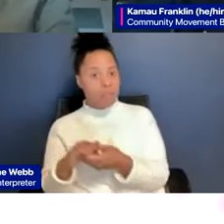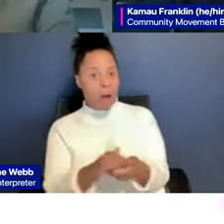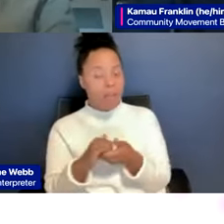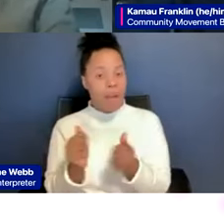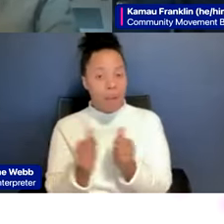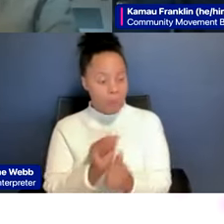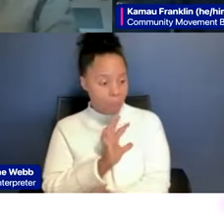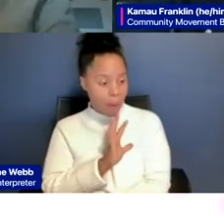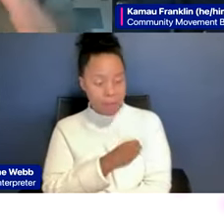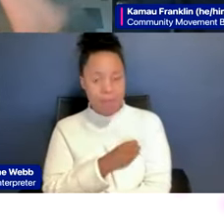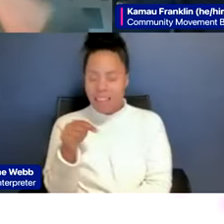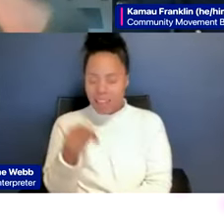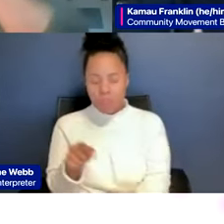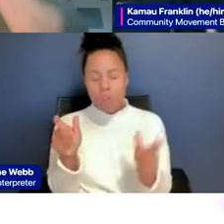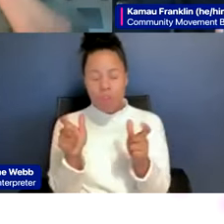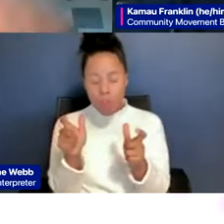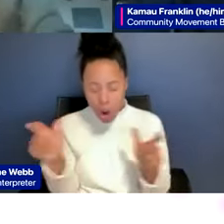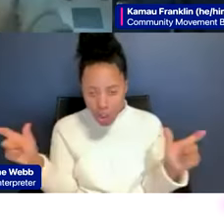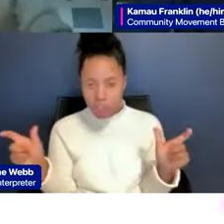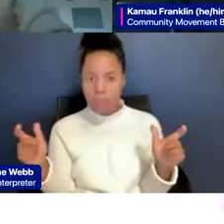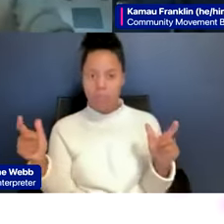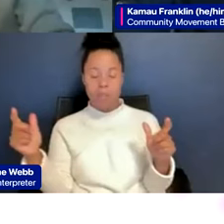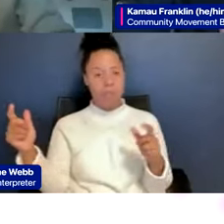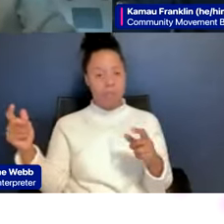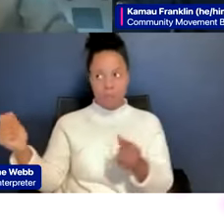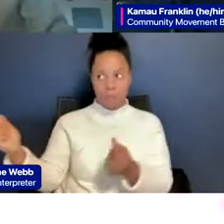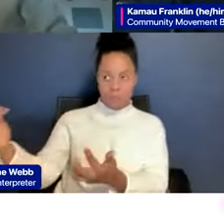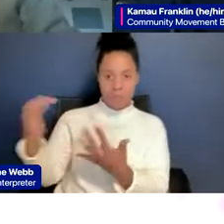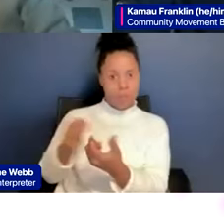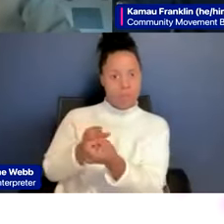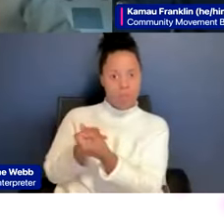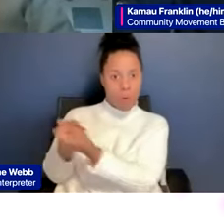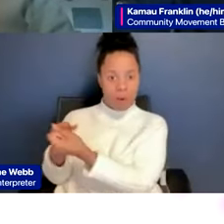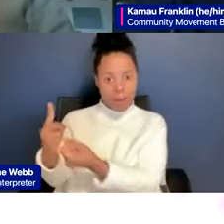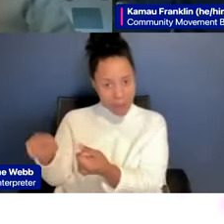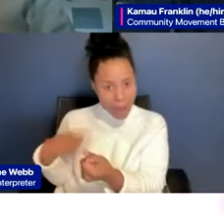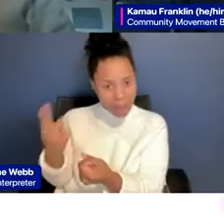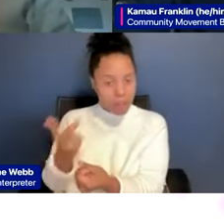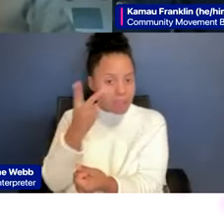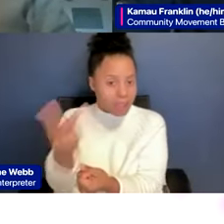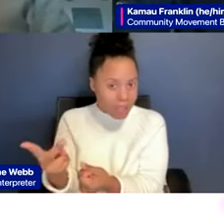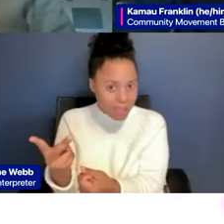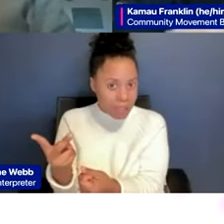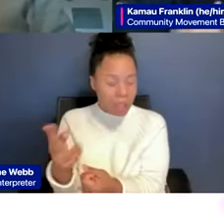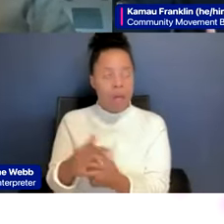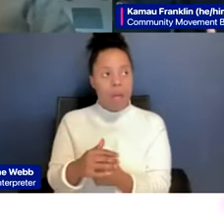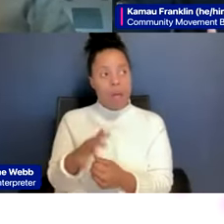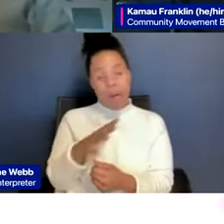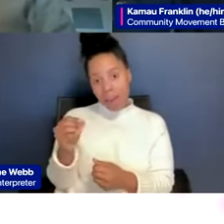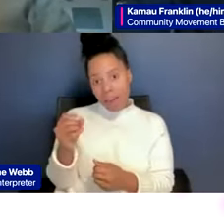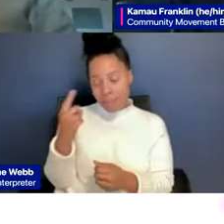largest outpouring of support I've ever seen. And I do think that some of that has been